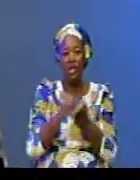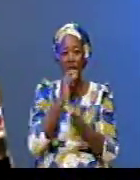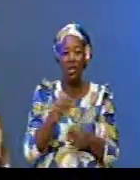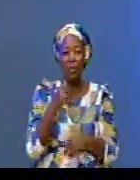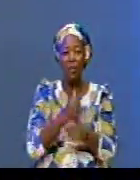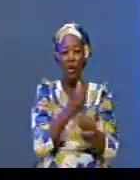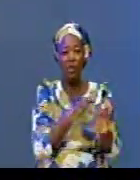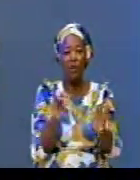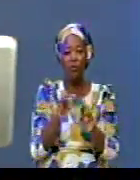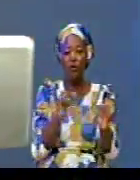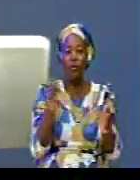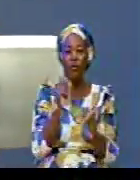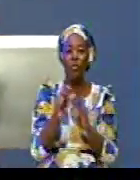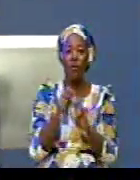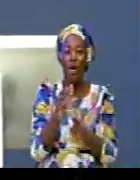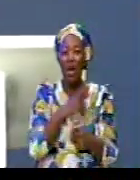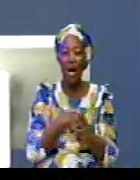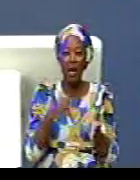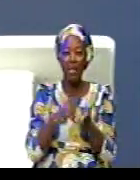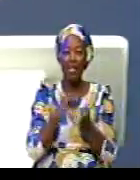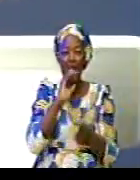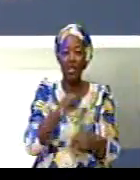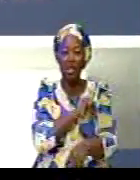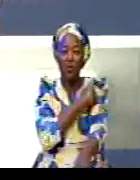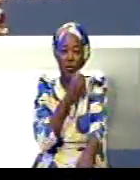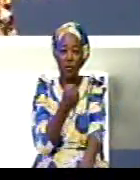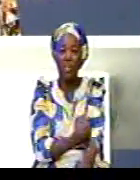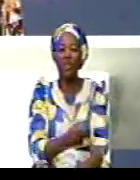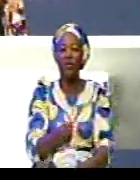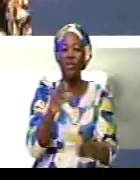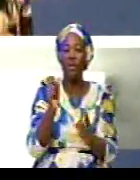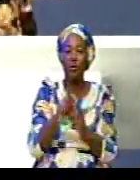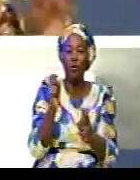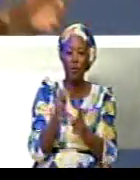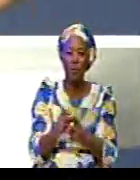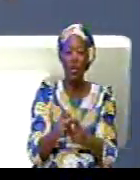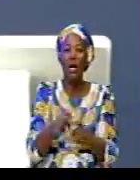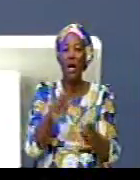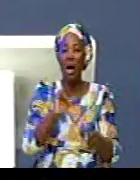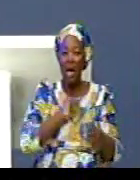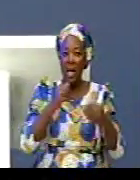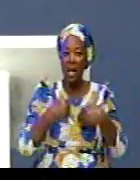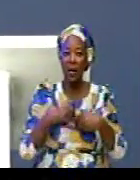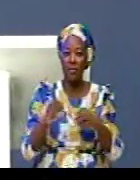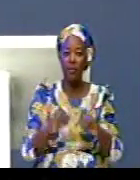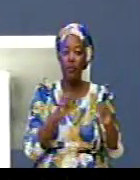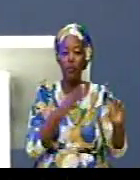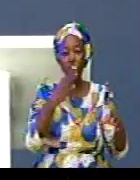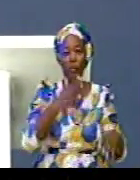It's a creative word. It's a mountain moving word. And it is a